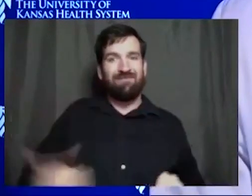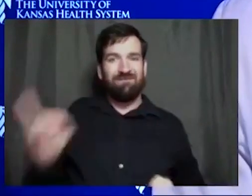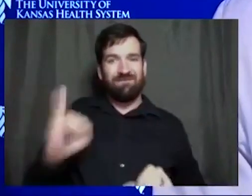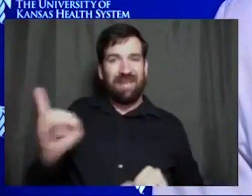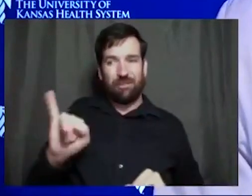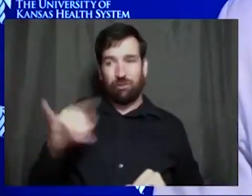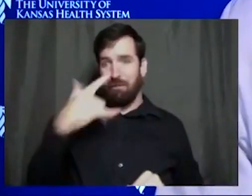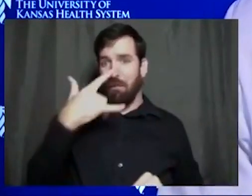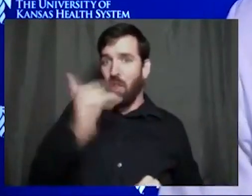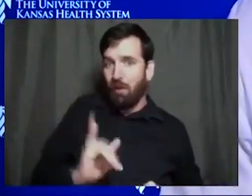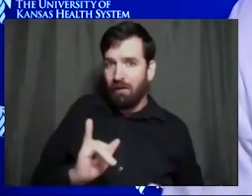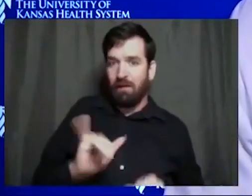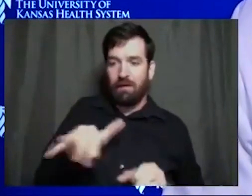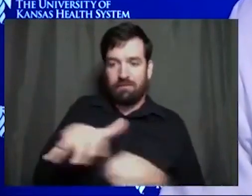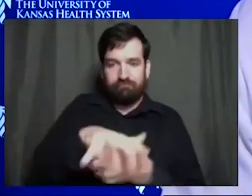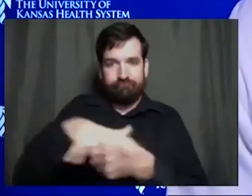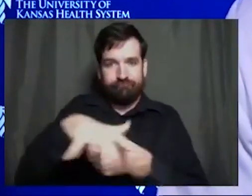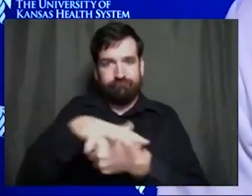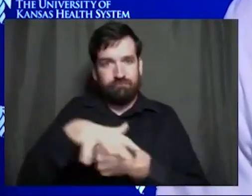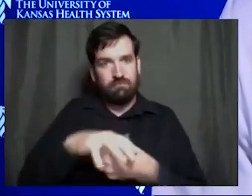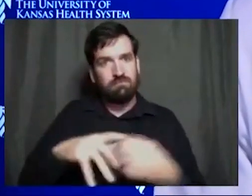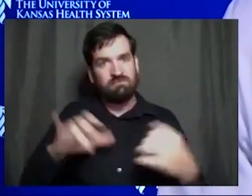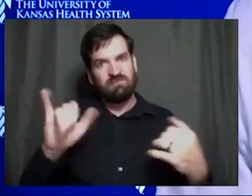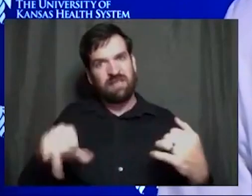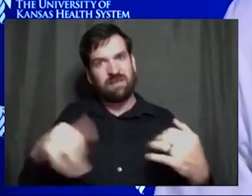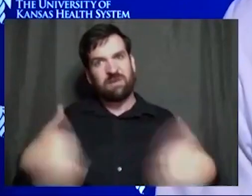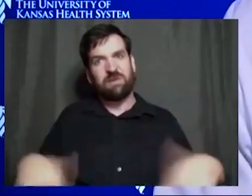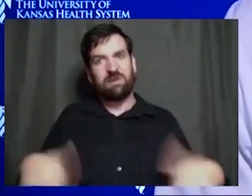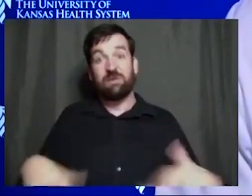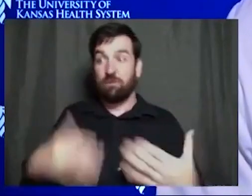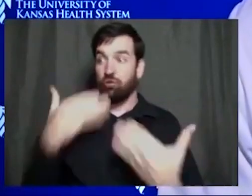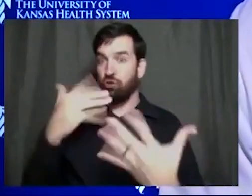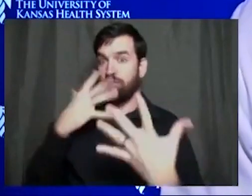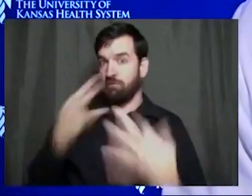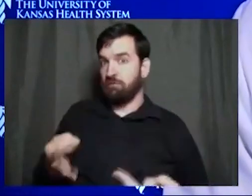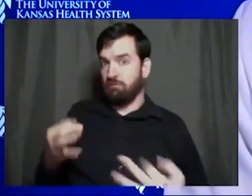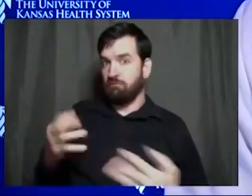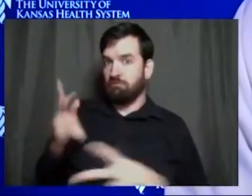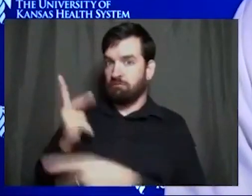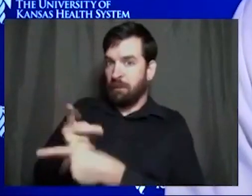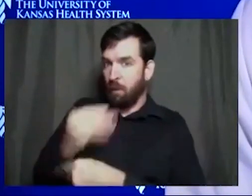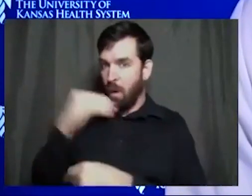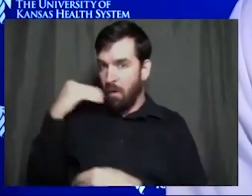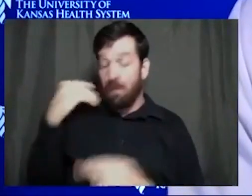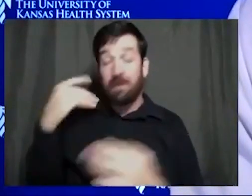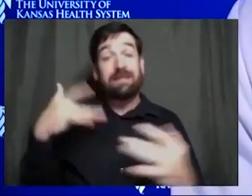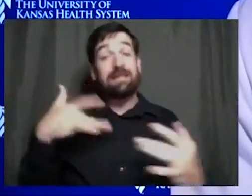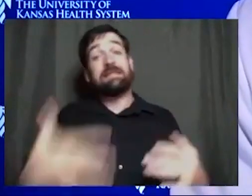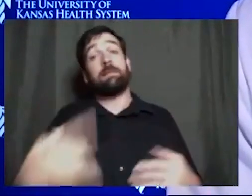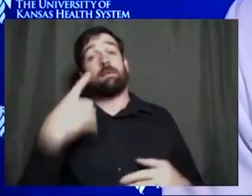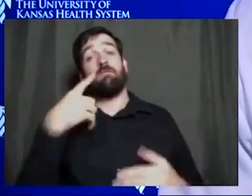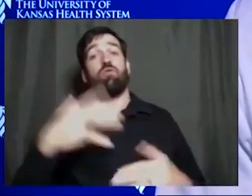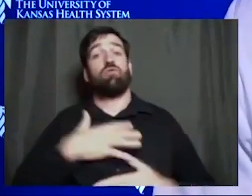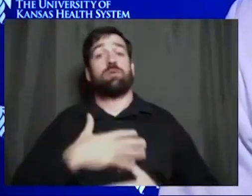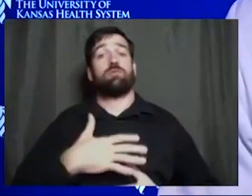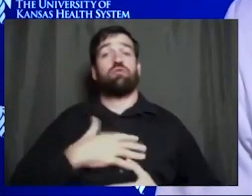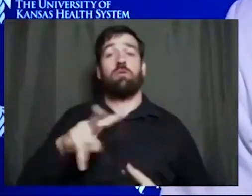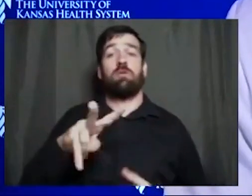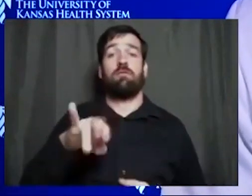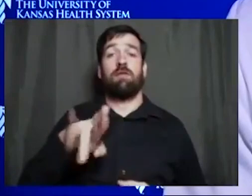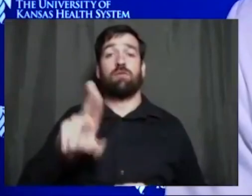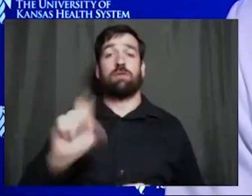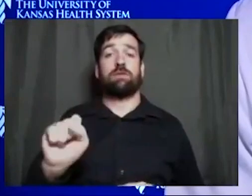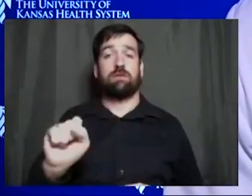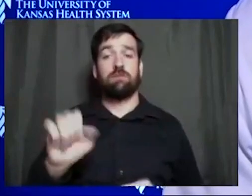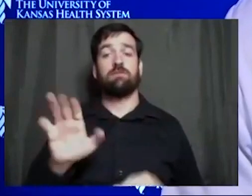geographic region here. So that was very astute to keep her home. Typically for respiratory viruses, we say your child can go